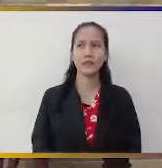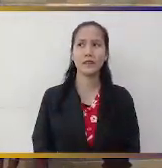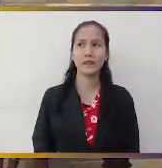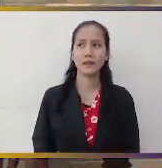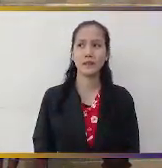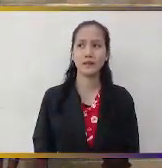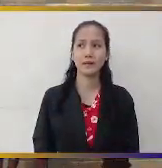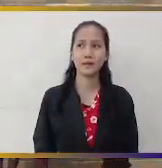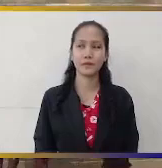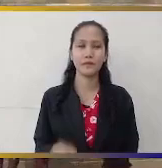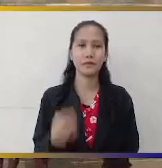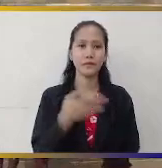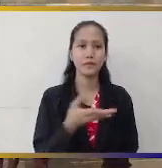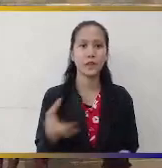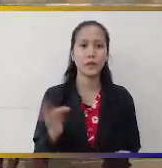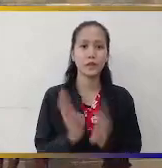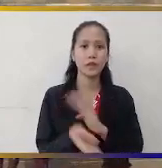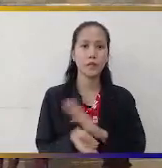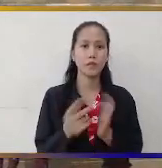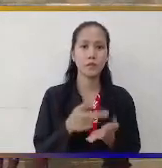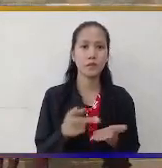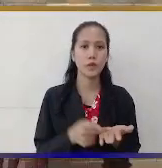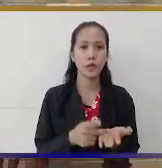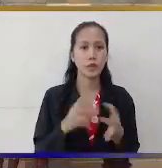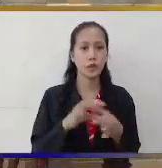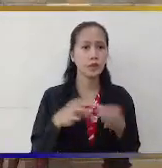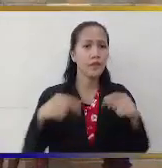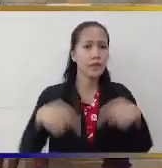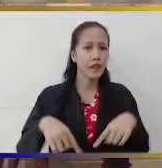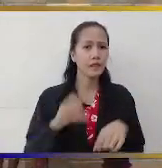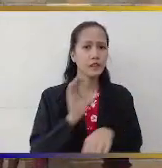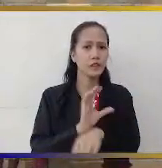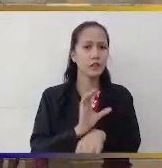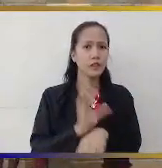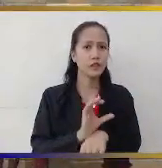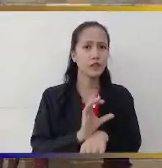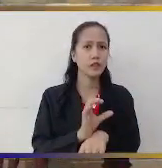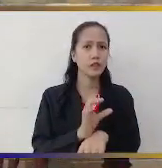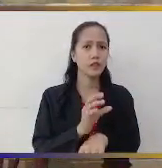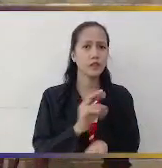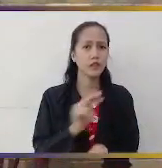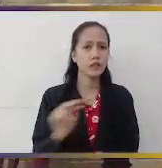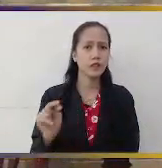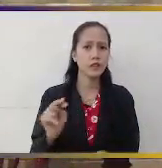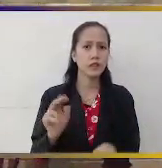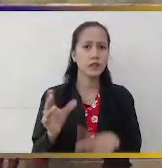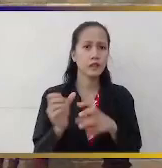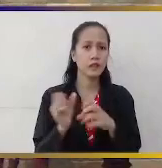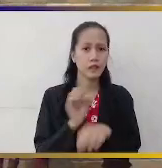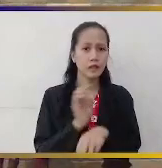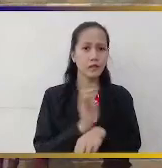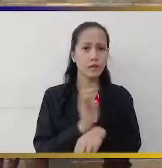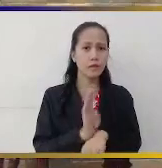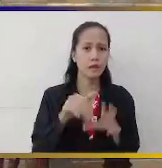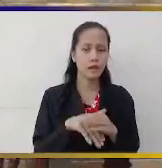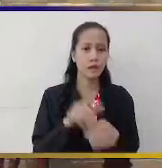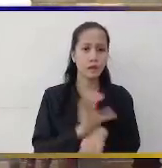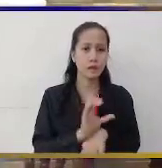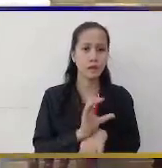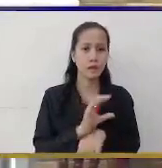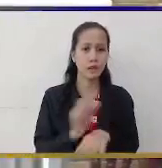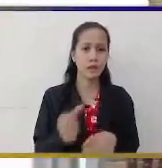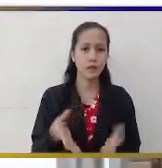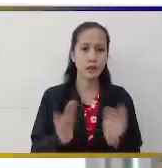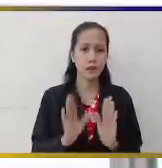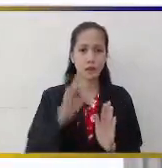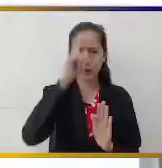body, you're in His church, and you're a part of the body, and you need to get busy in the body and allow God to use you in a